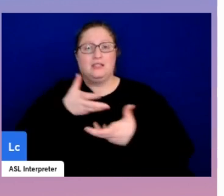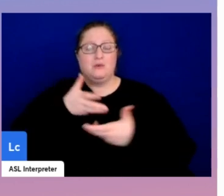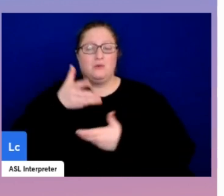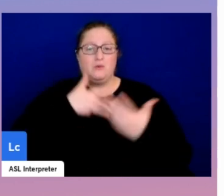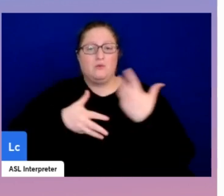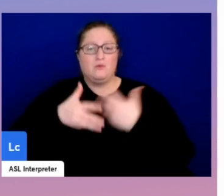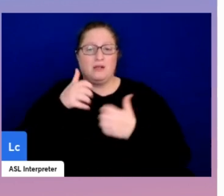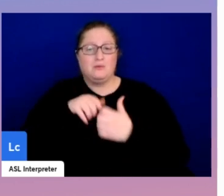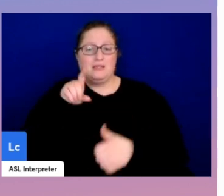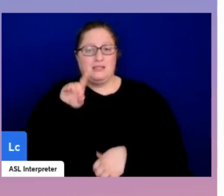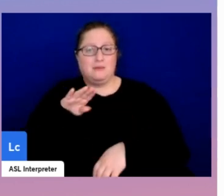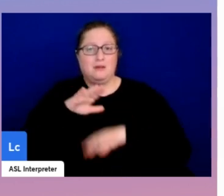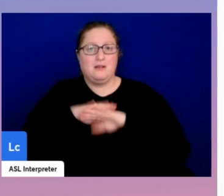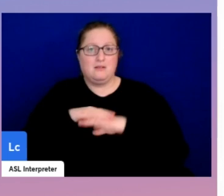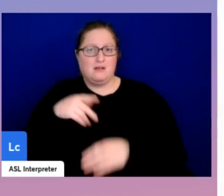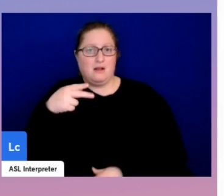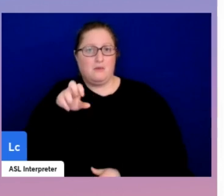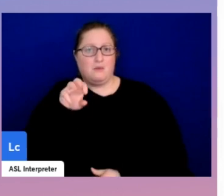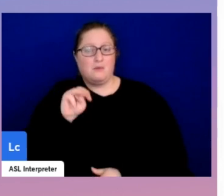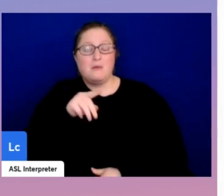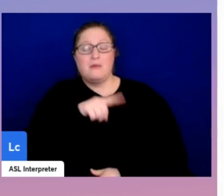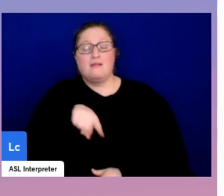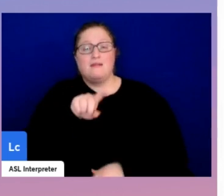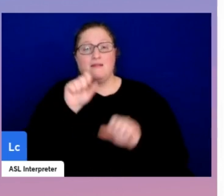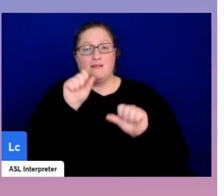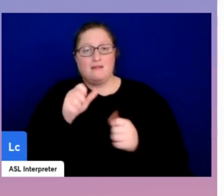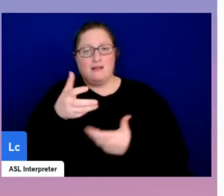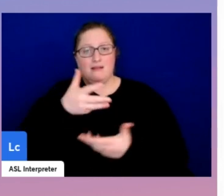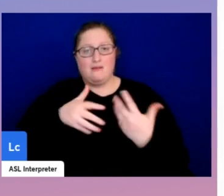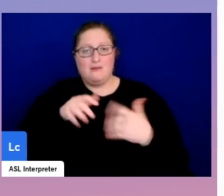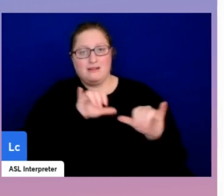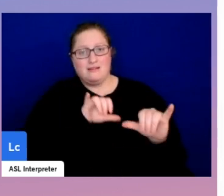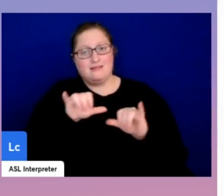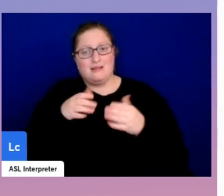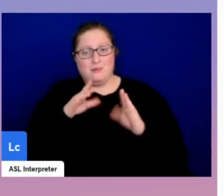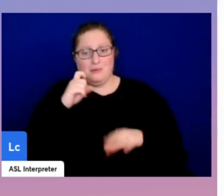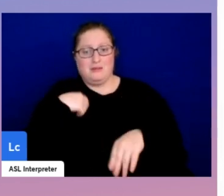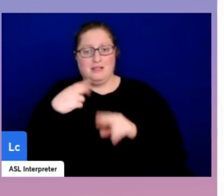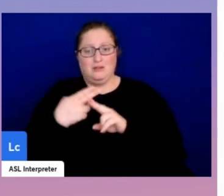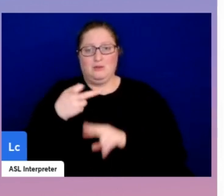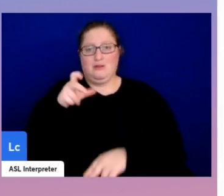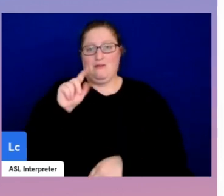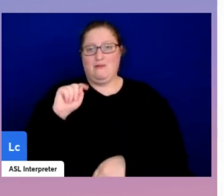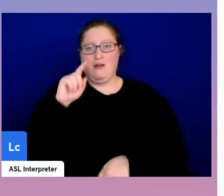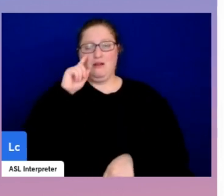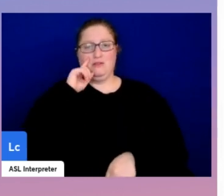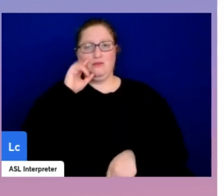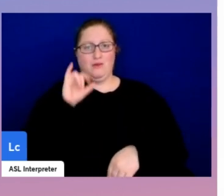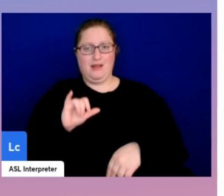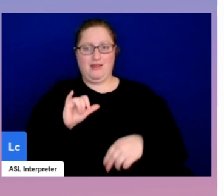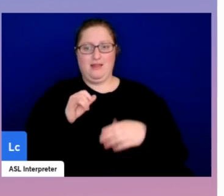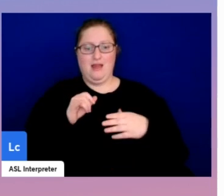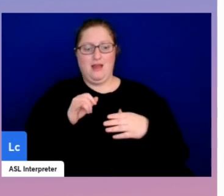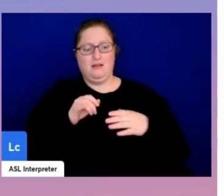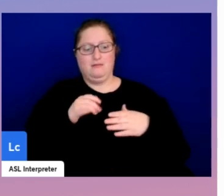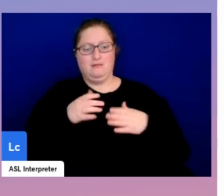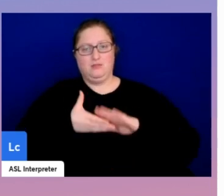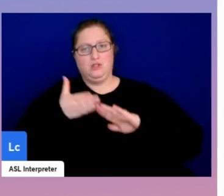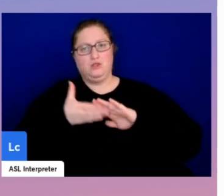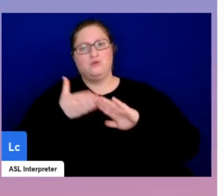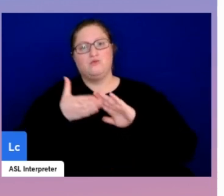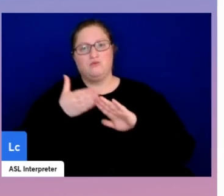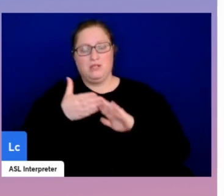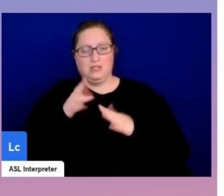on-prem. And the idea here is that they're able to interact the same way because I'm using Vault as sort of the mechanism to generate those credentials, while